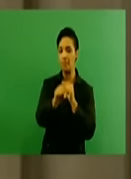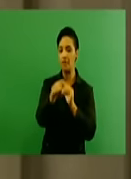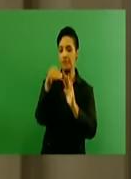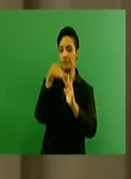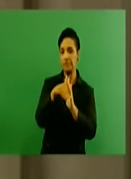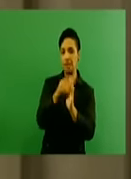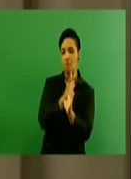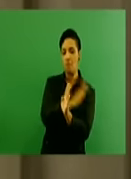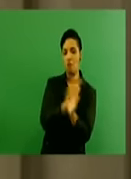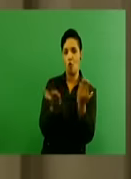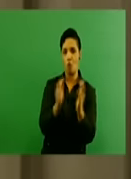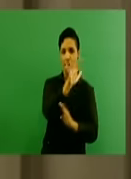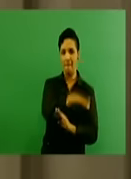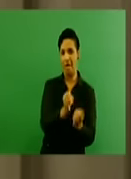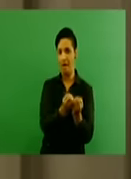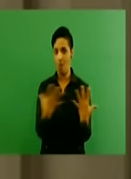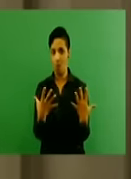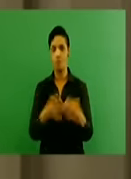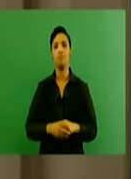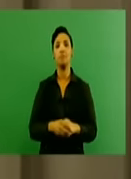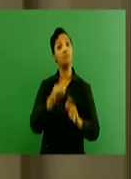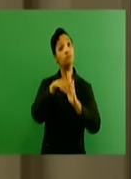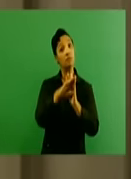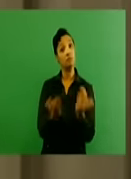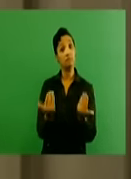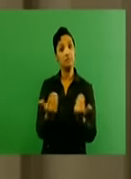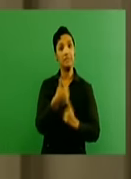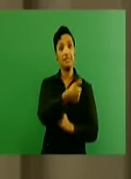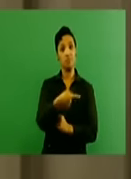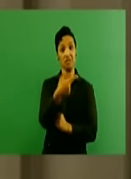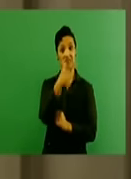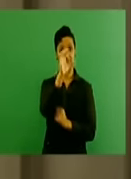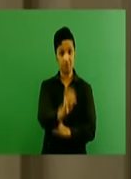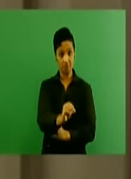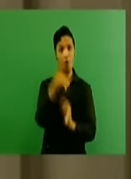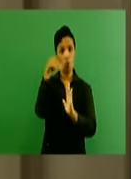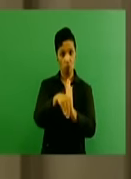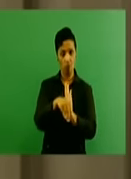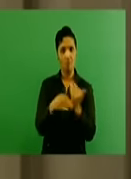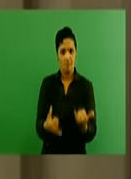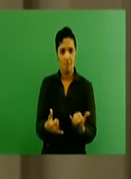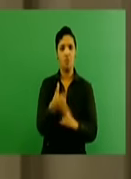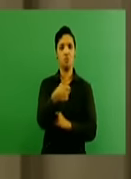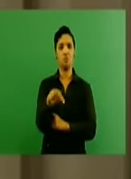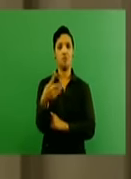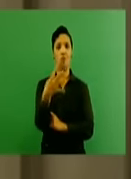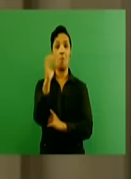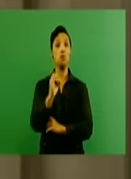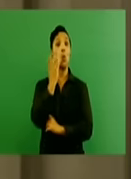May. Inflation expectations declined from 6.7% and 6.4%